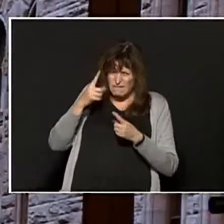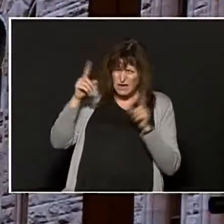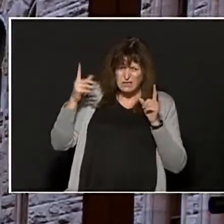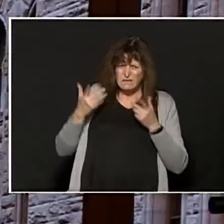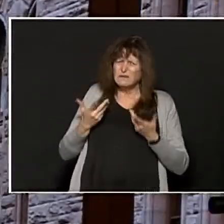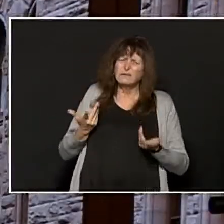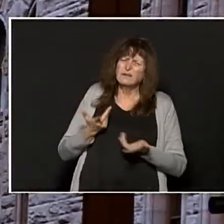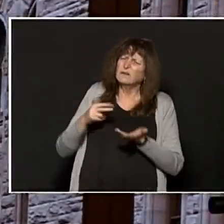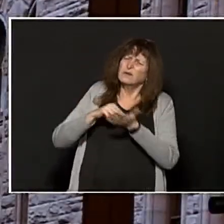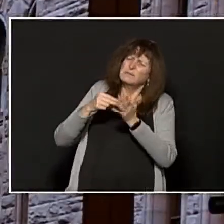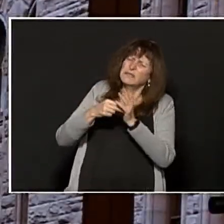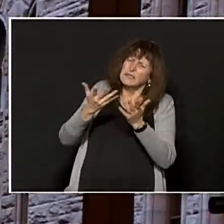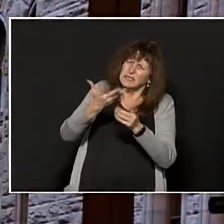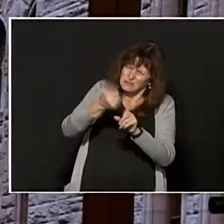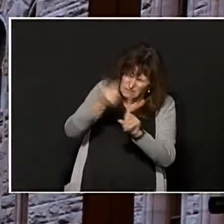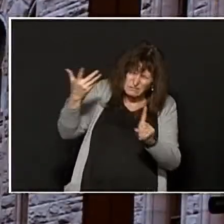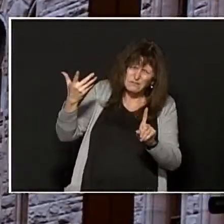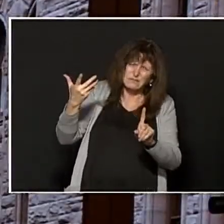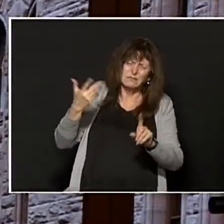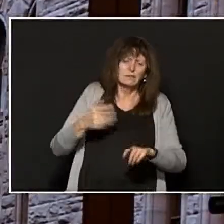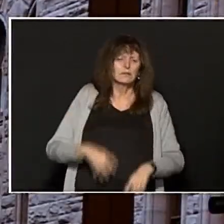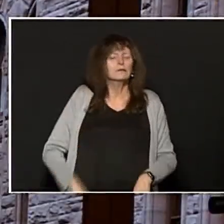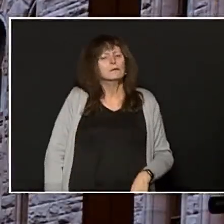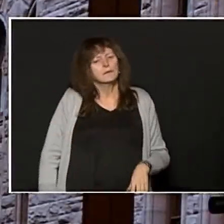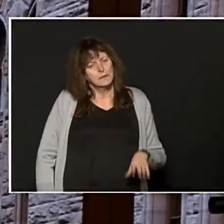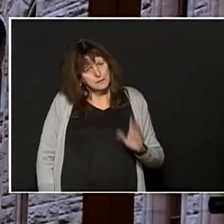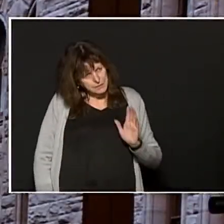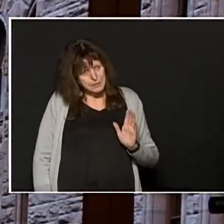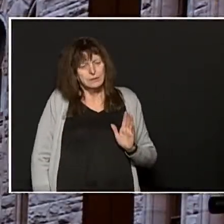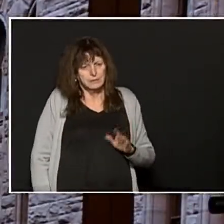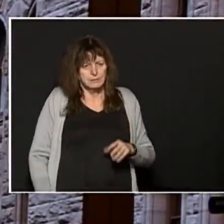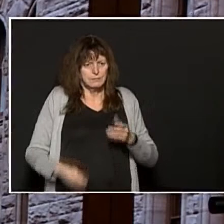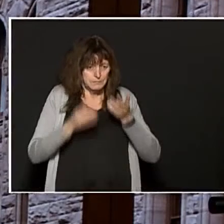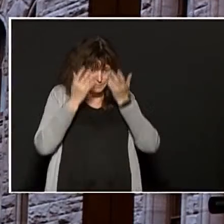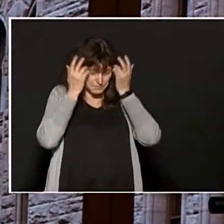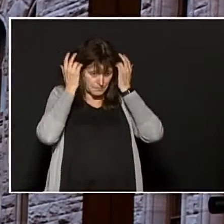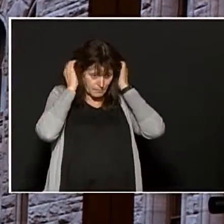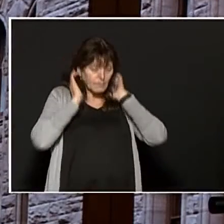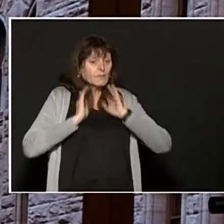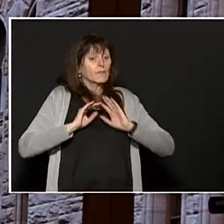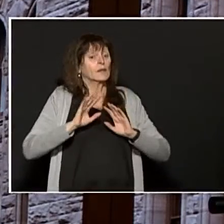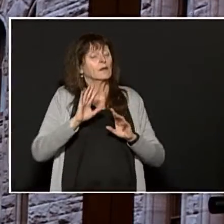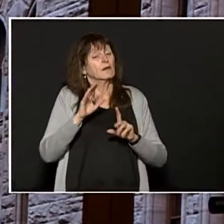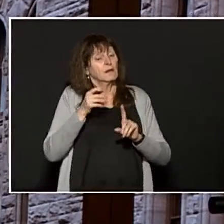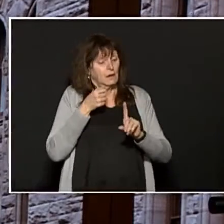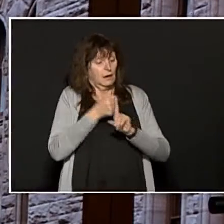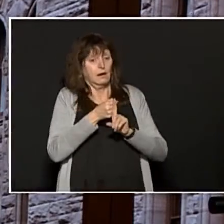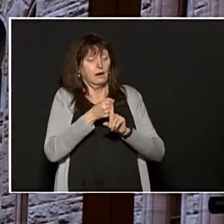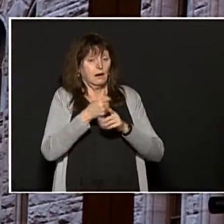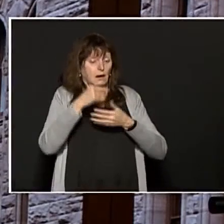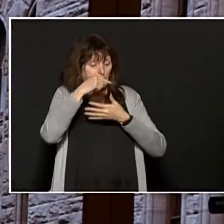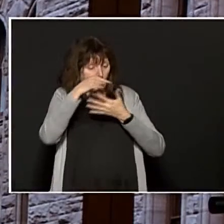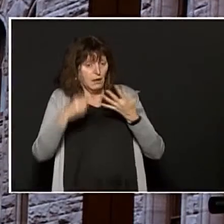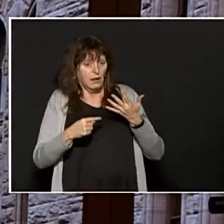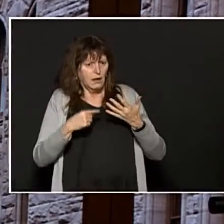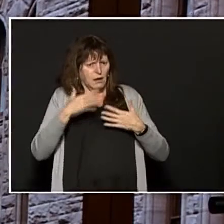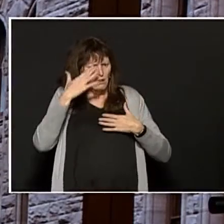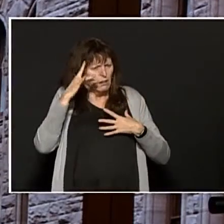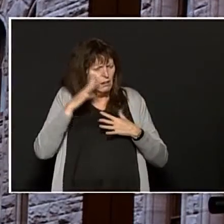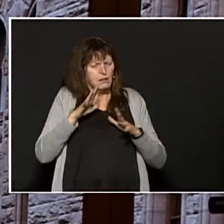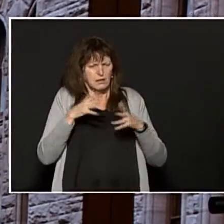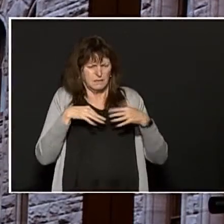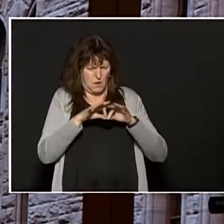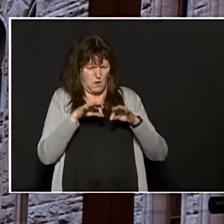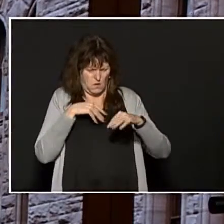So side effects, and this is one of our very important parts about a public vaccination program, is that we ask people to